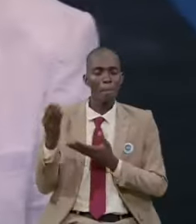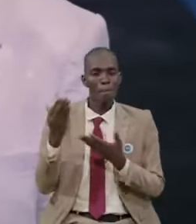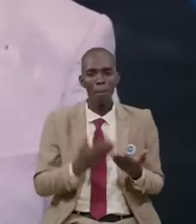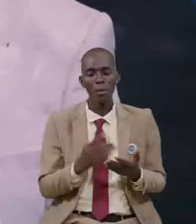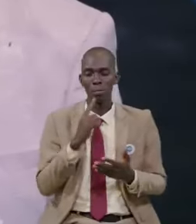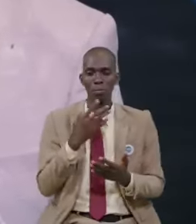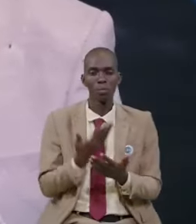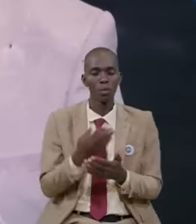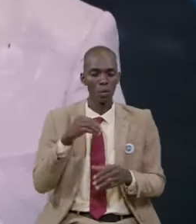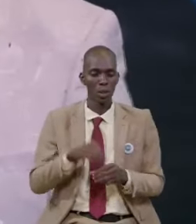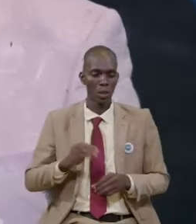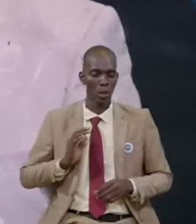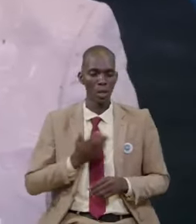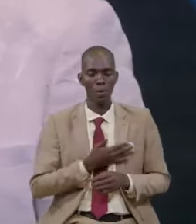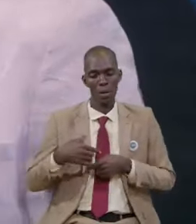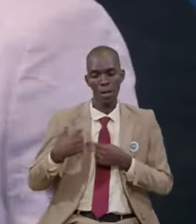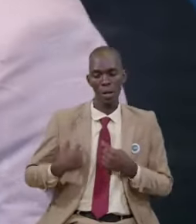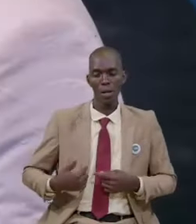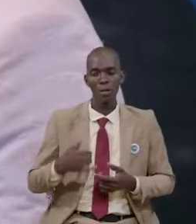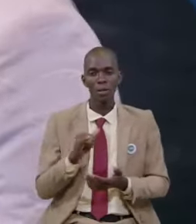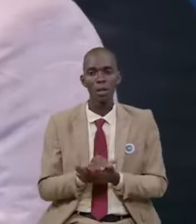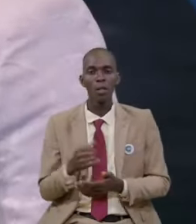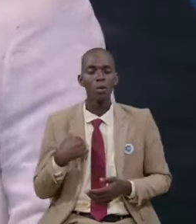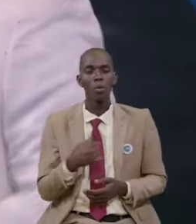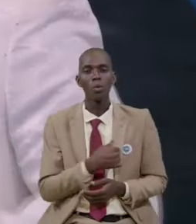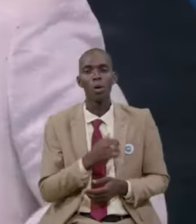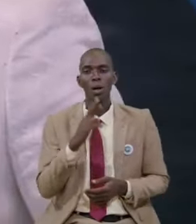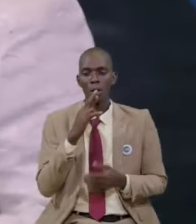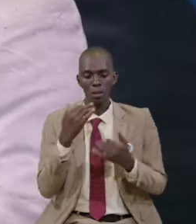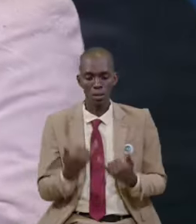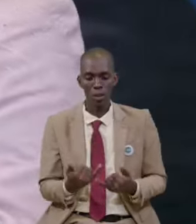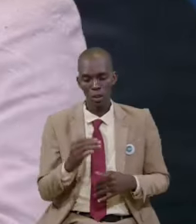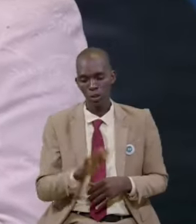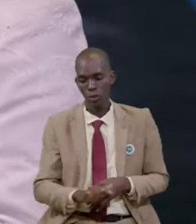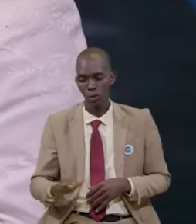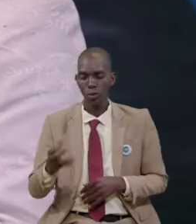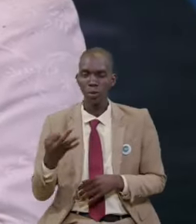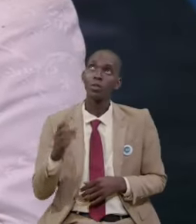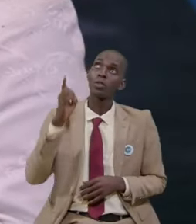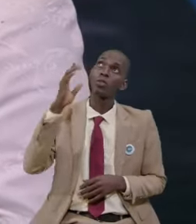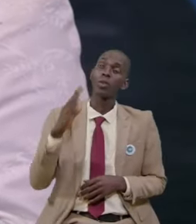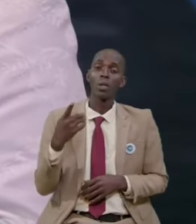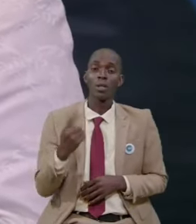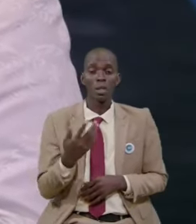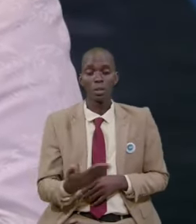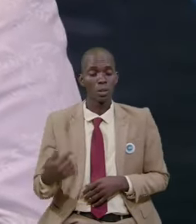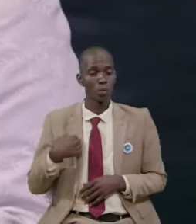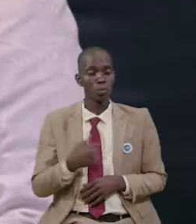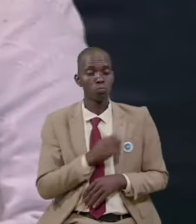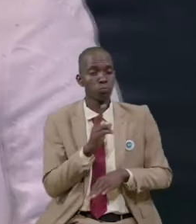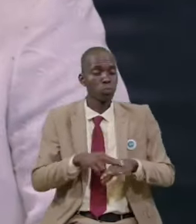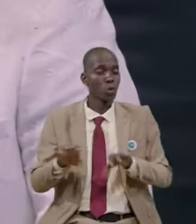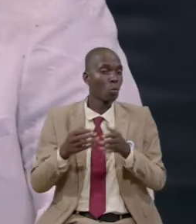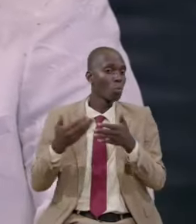now children of God. The things I used to do, I do them no more. The places I used to